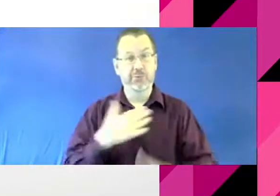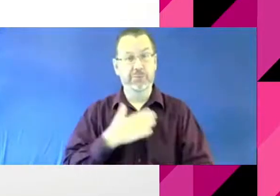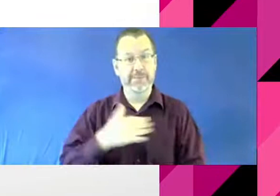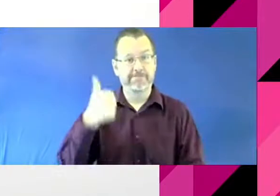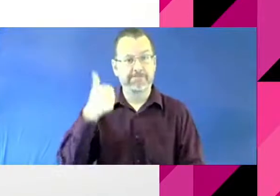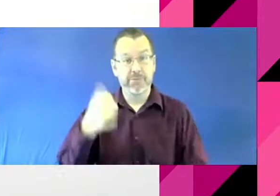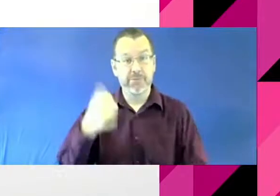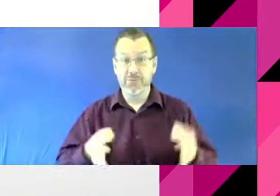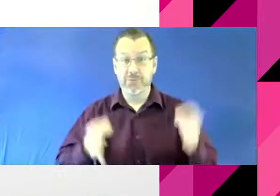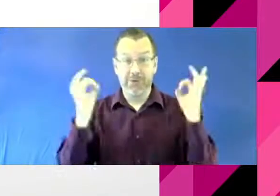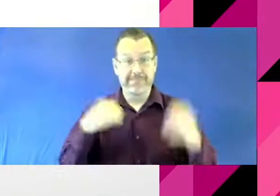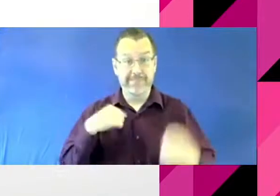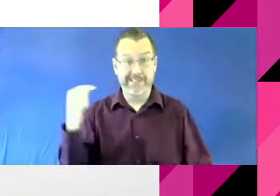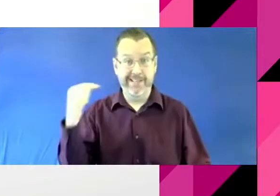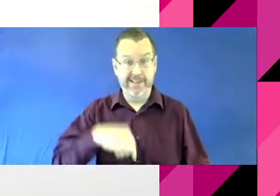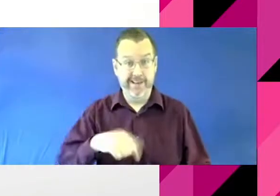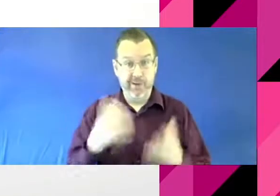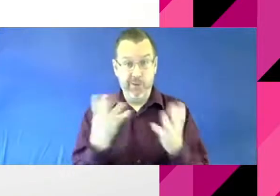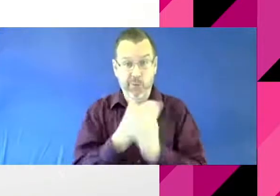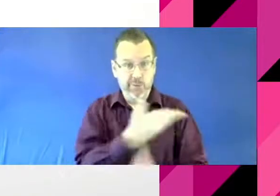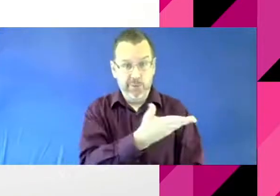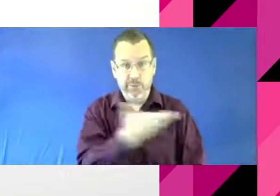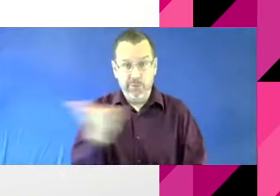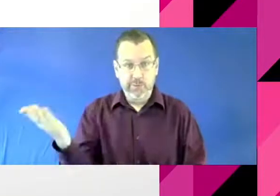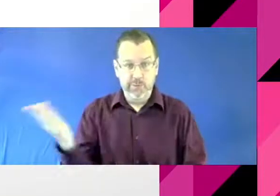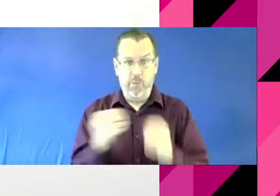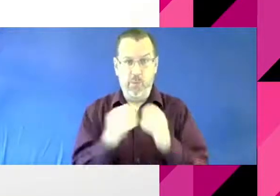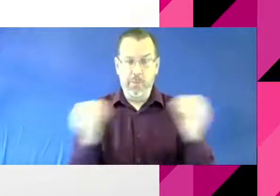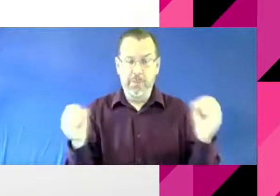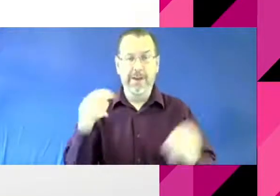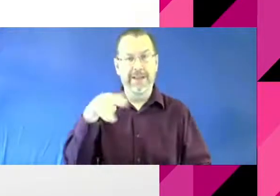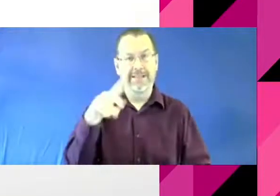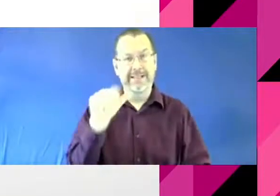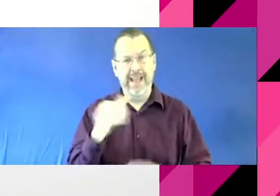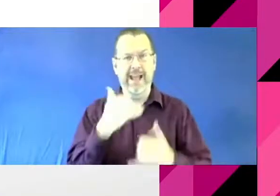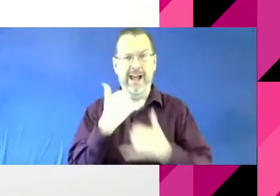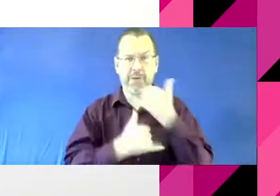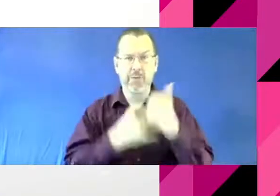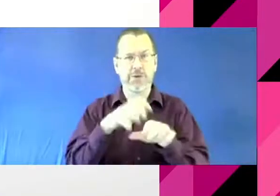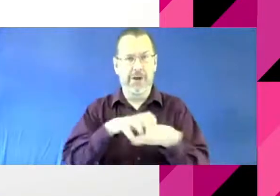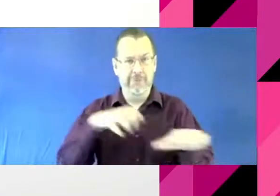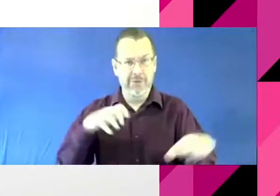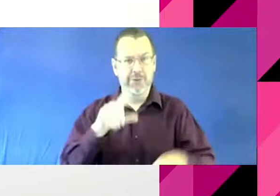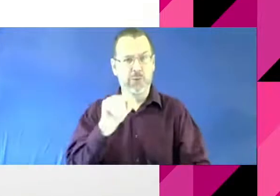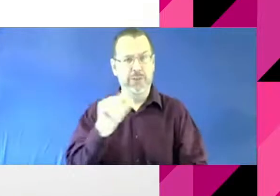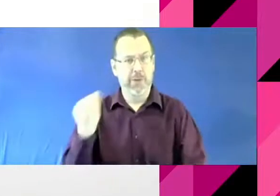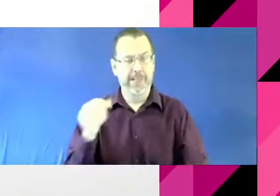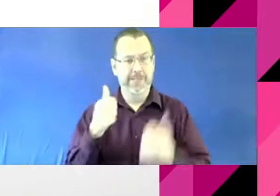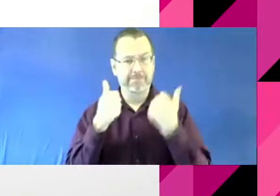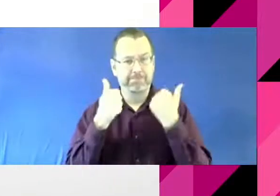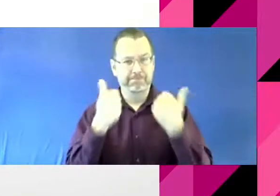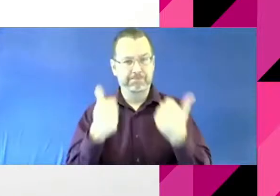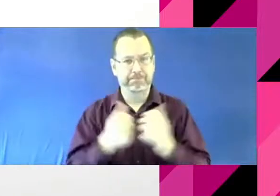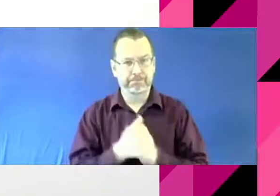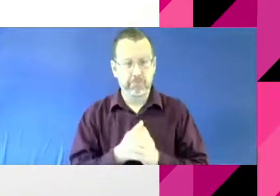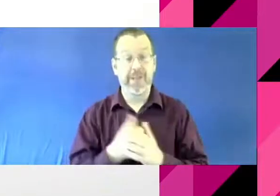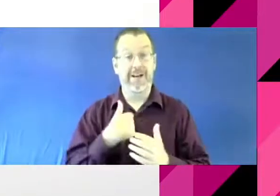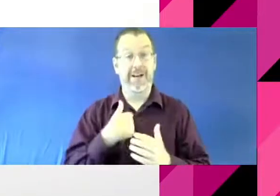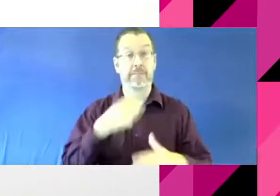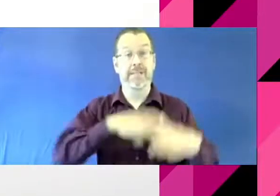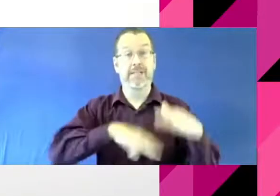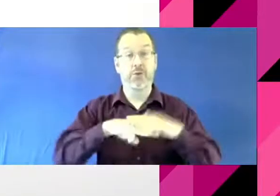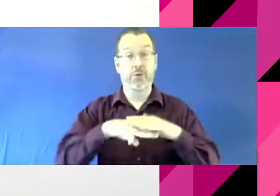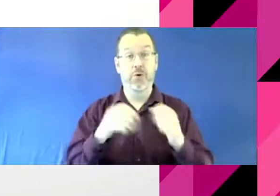to be with you here this morning to open the NDA Annual Conference of 2020. As Minister for State